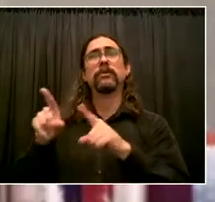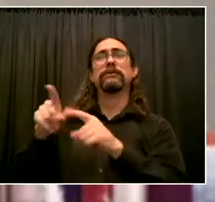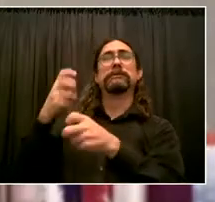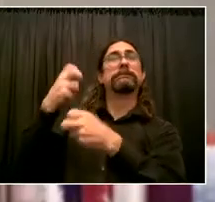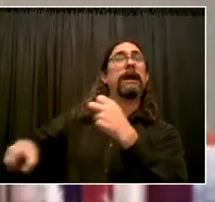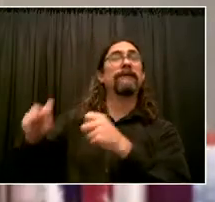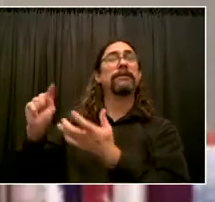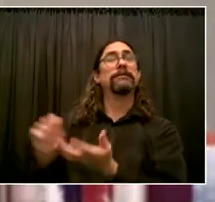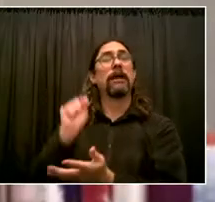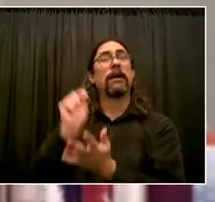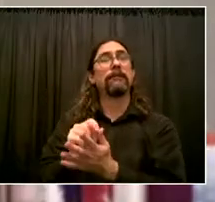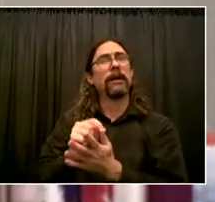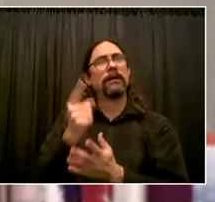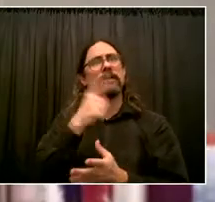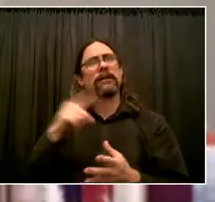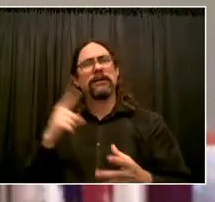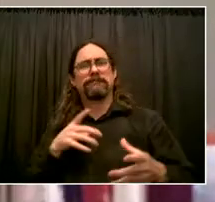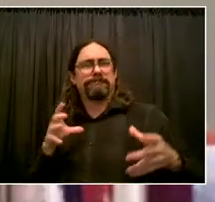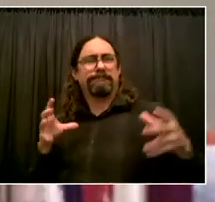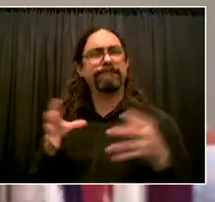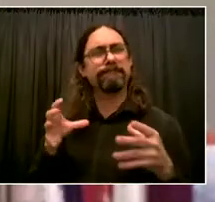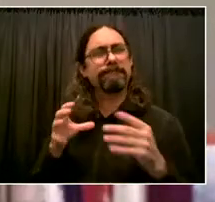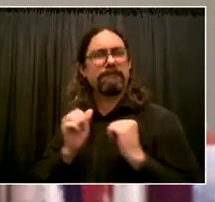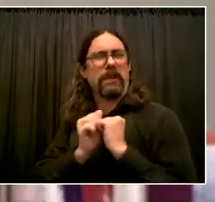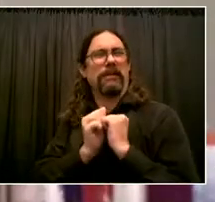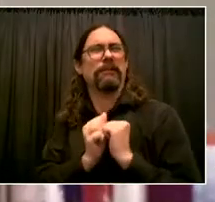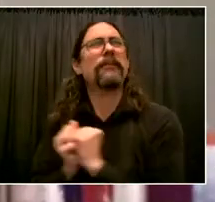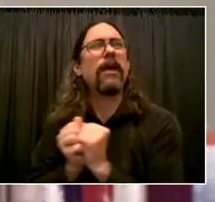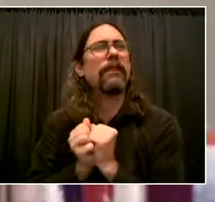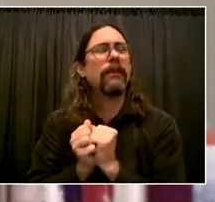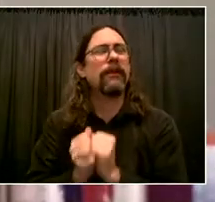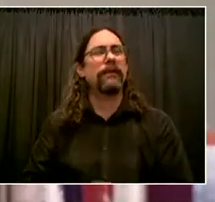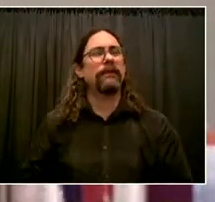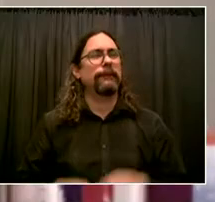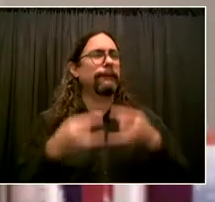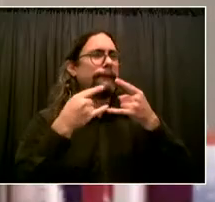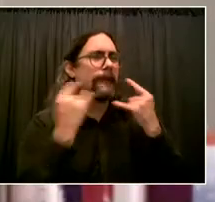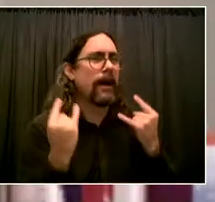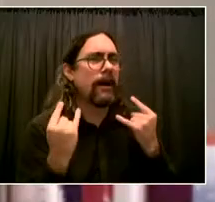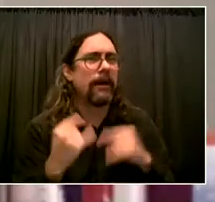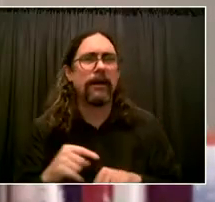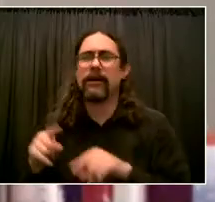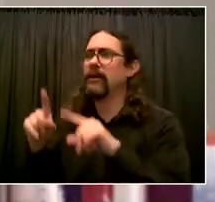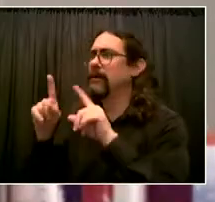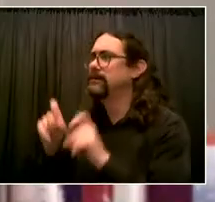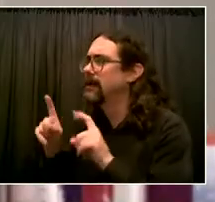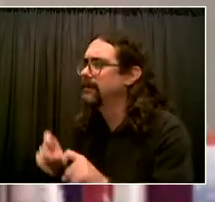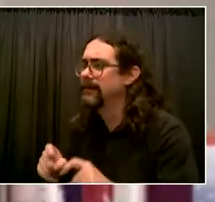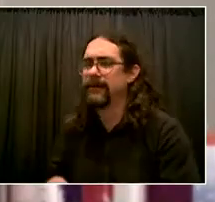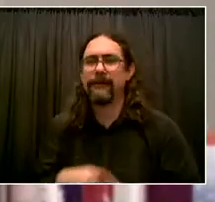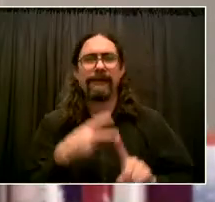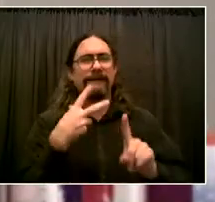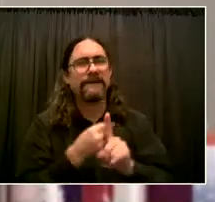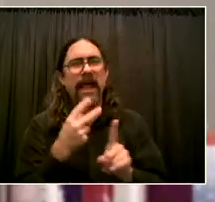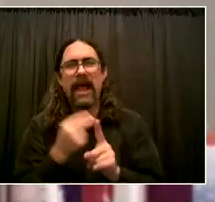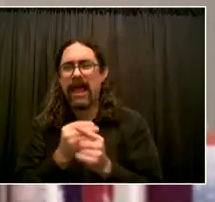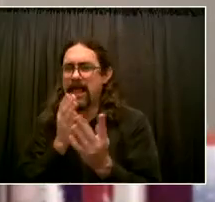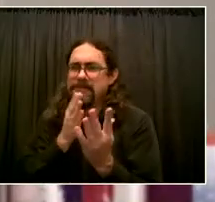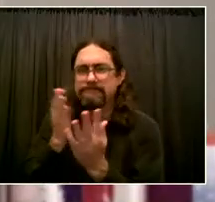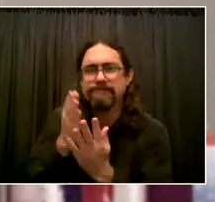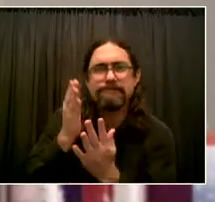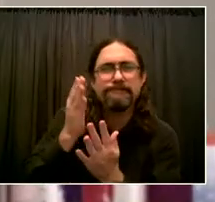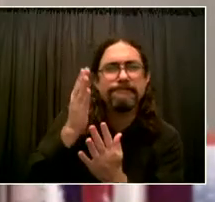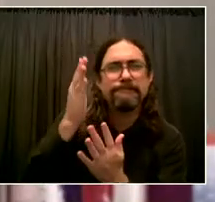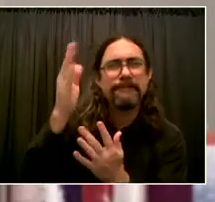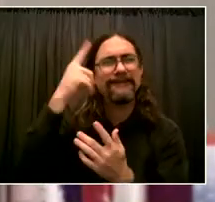we got vaccinated. Those of us who are still here, we're survivors. We helped one another survive. Our vaccines